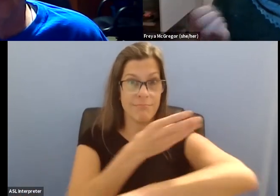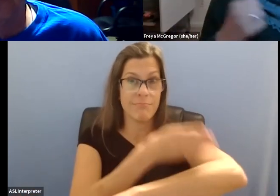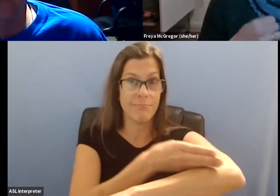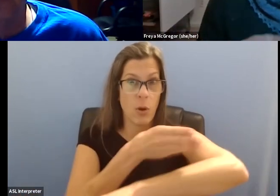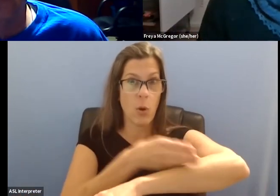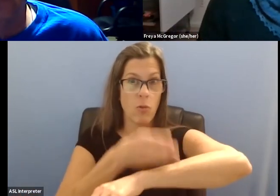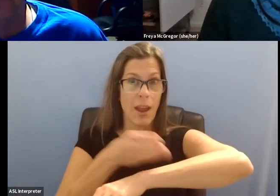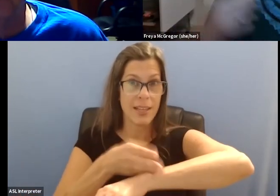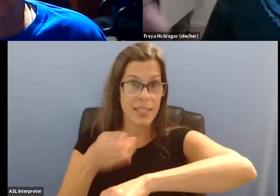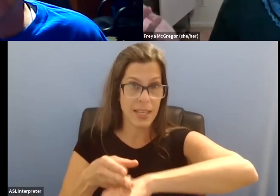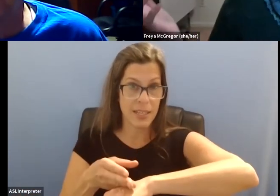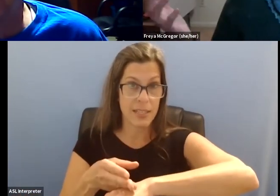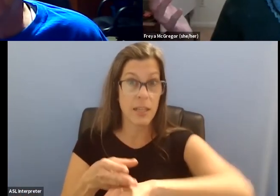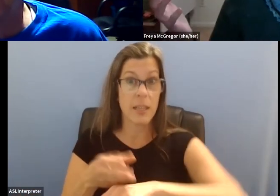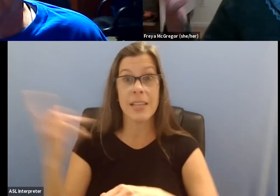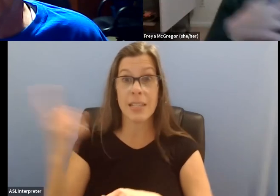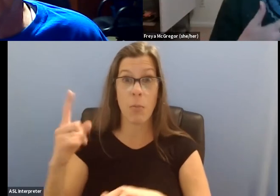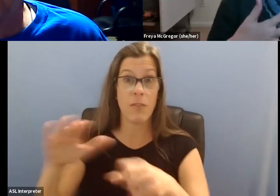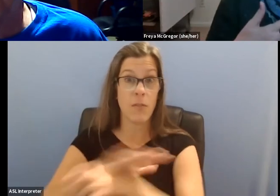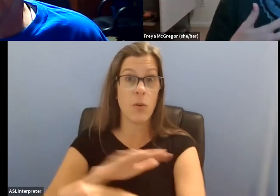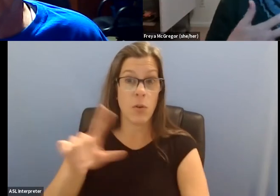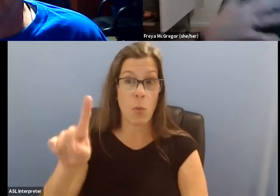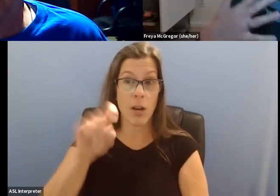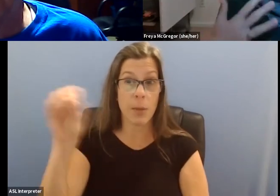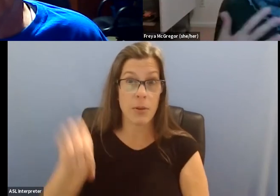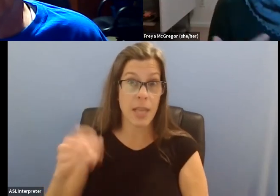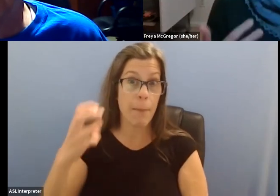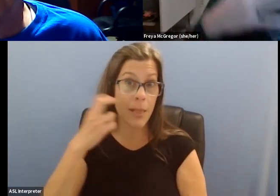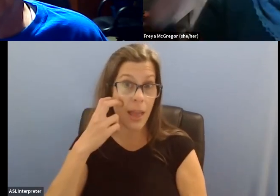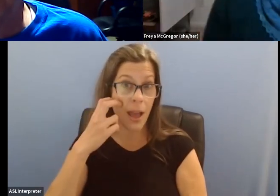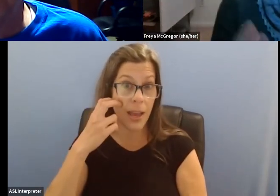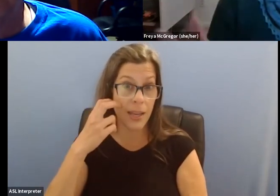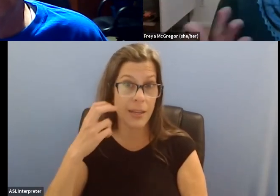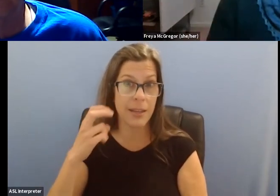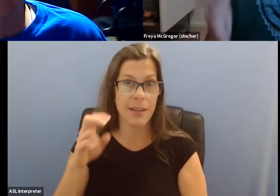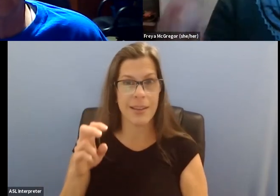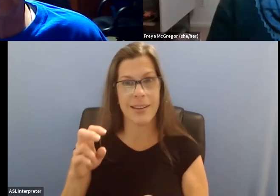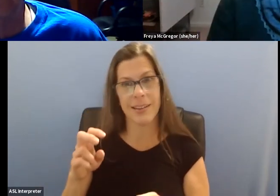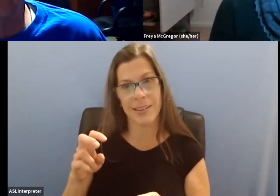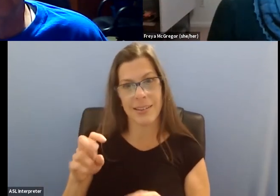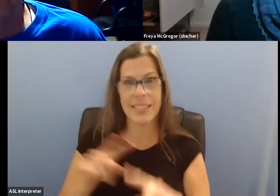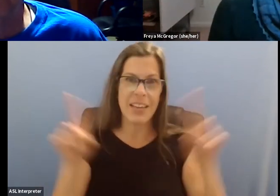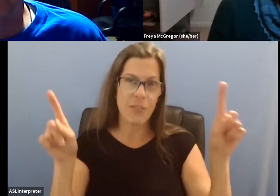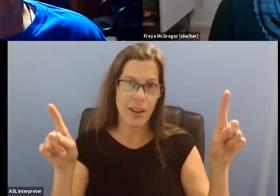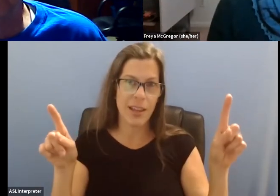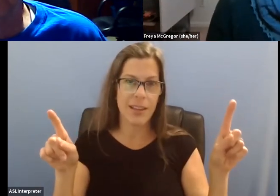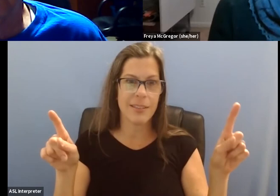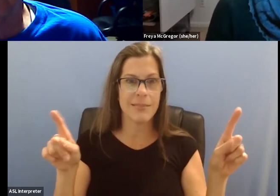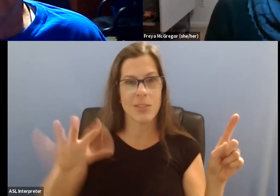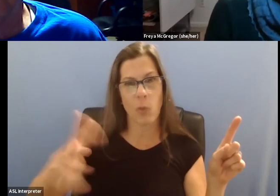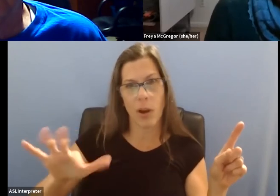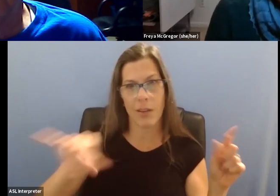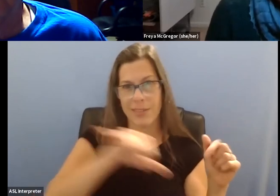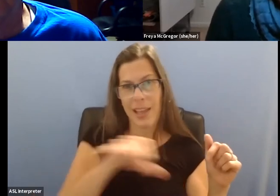a different thing than someone who's totally blind, but also often very related. So that, you know, that that's why they're kind of grouped together,